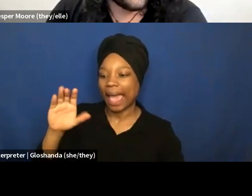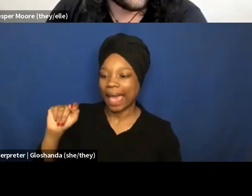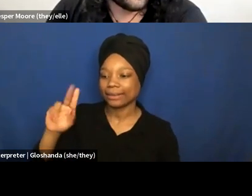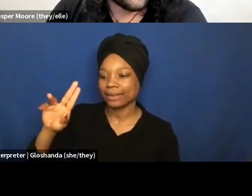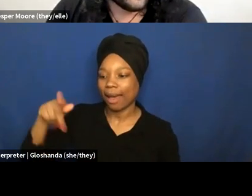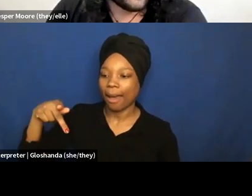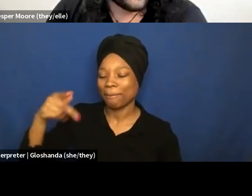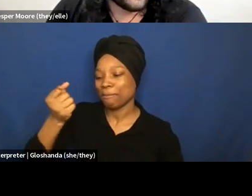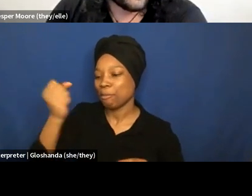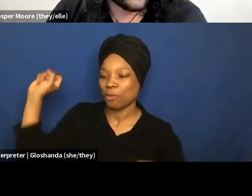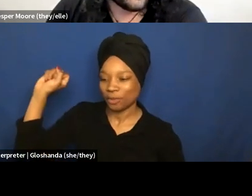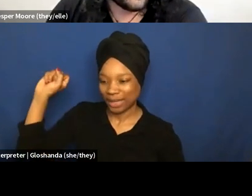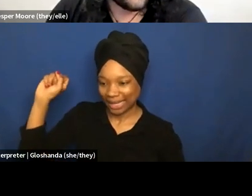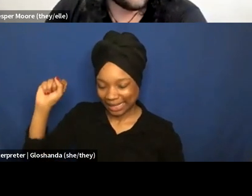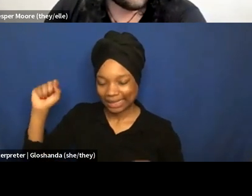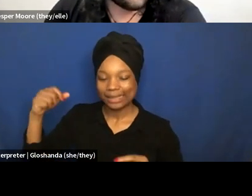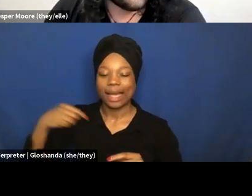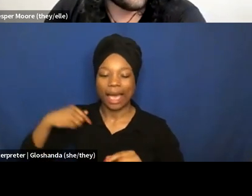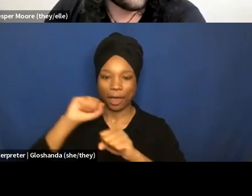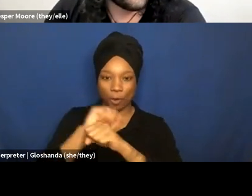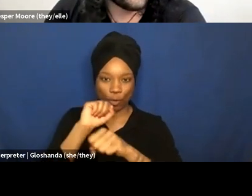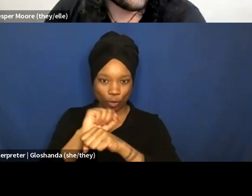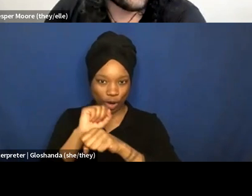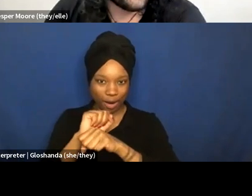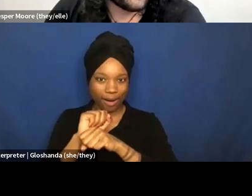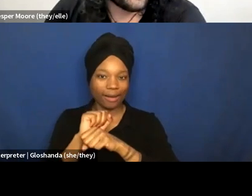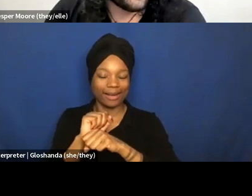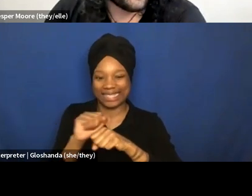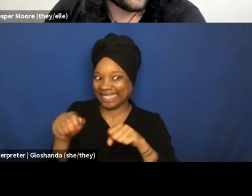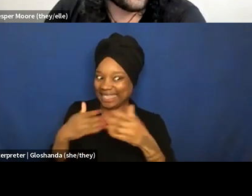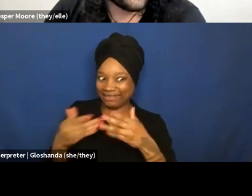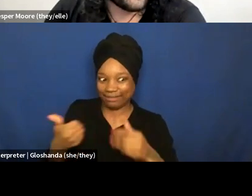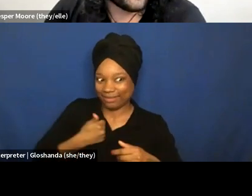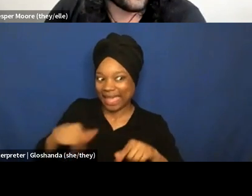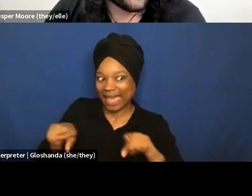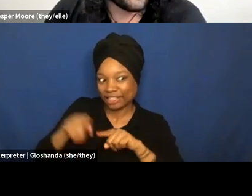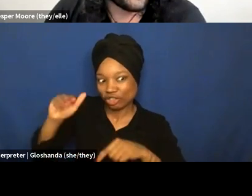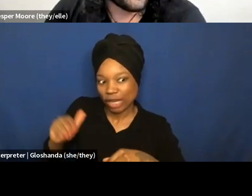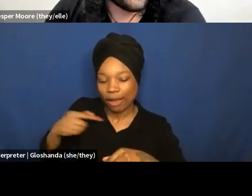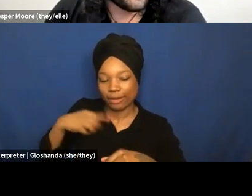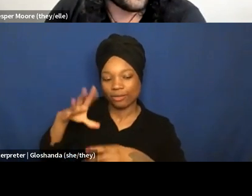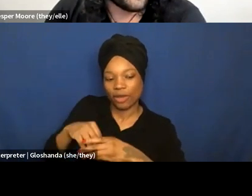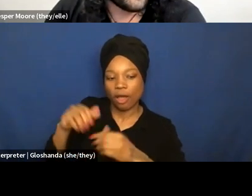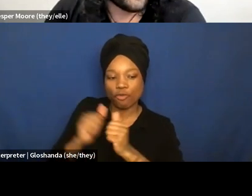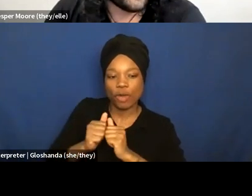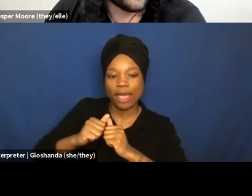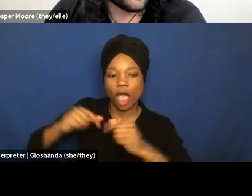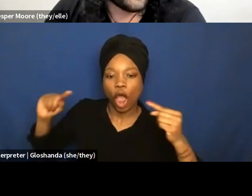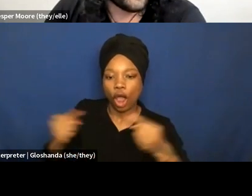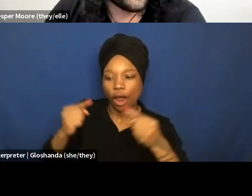and really worked in within deeply within, even as a child, within the harm reduction spaces